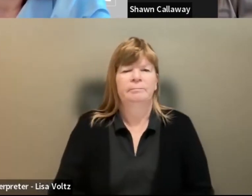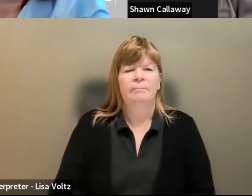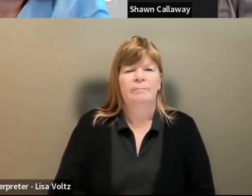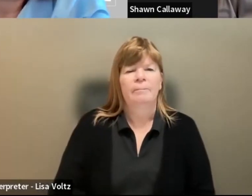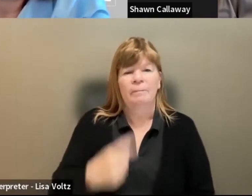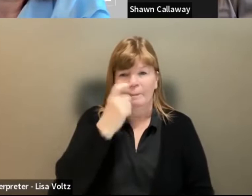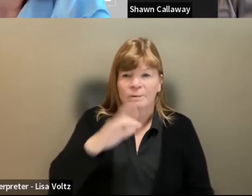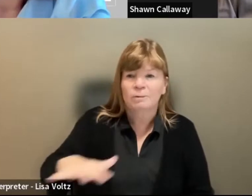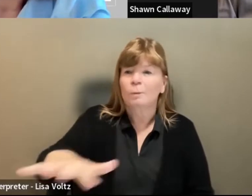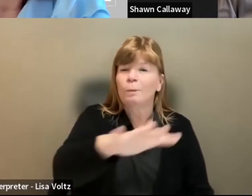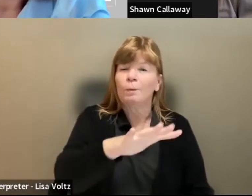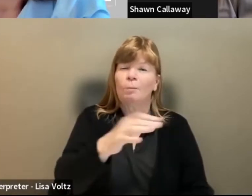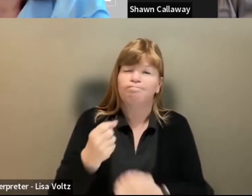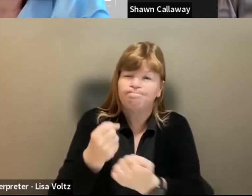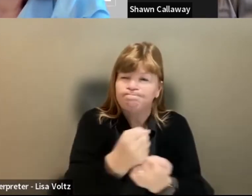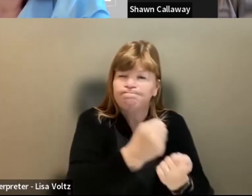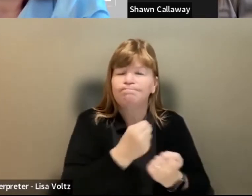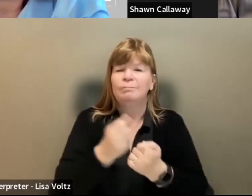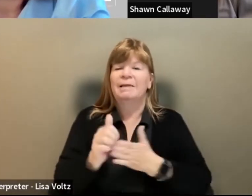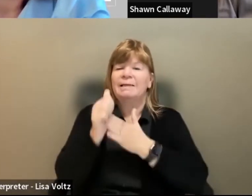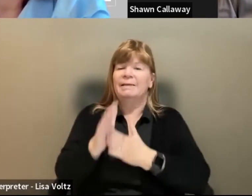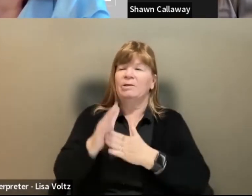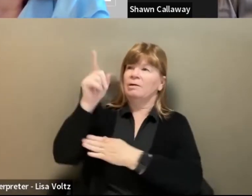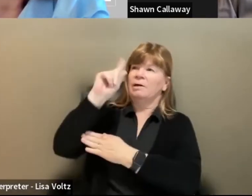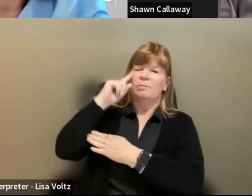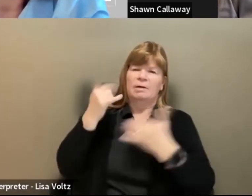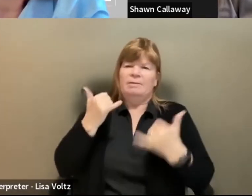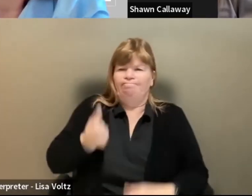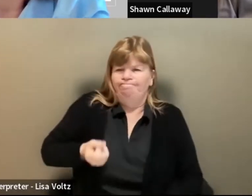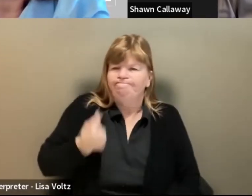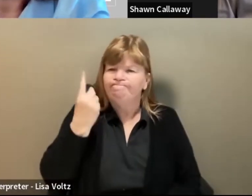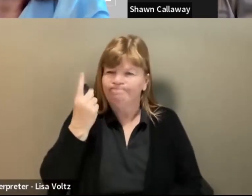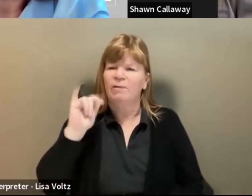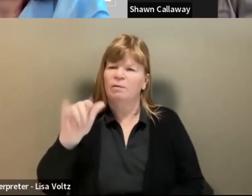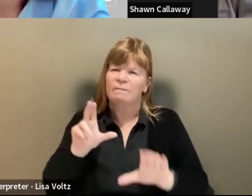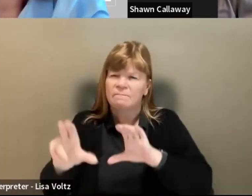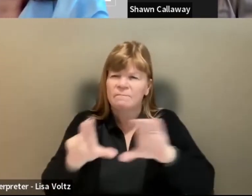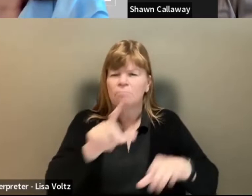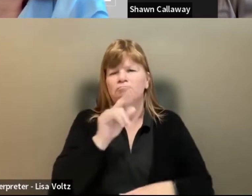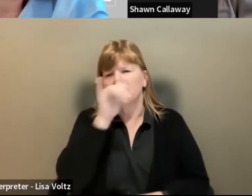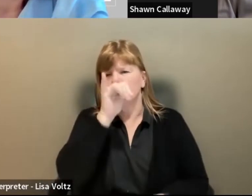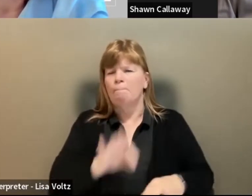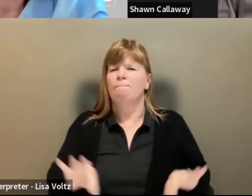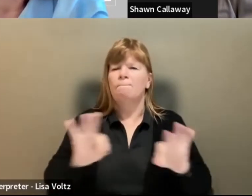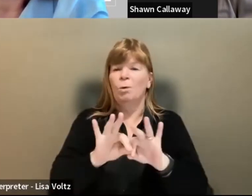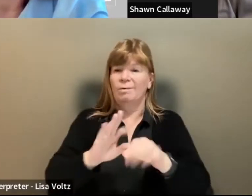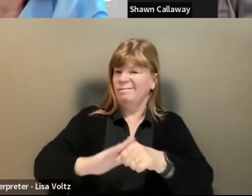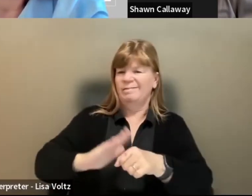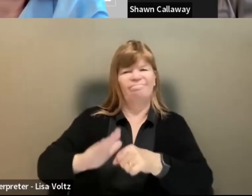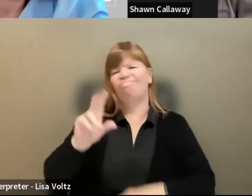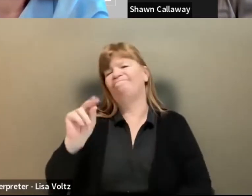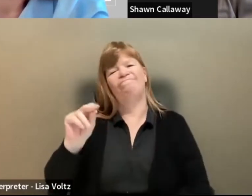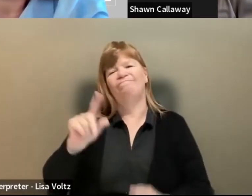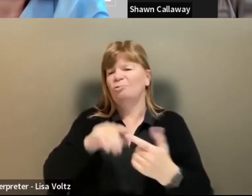y'all's advocacy, leaders in our government know that these investments are important, but not enough to address